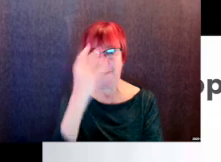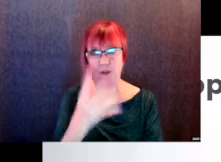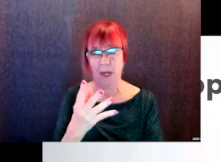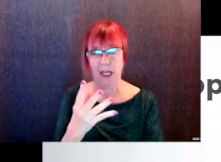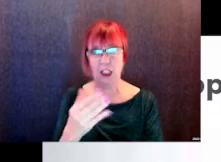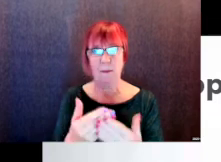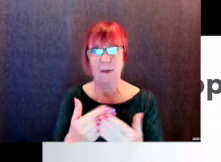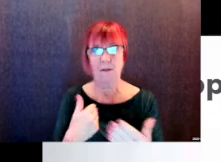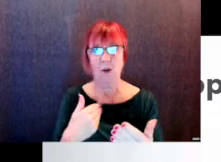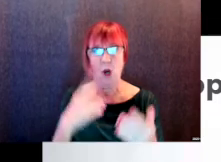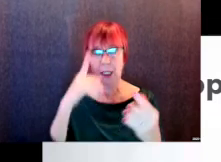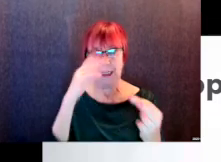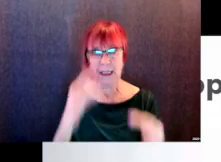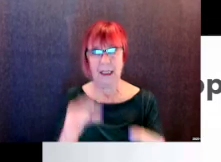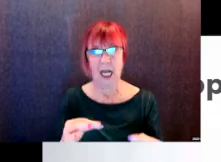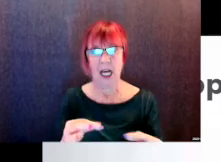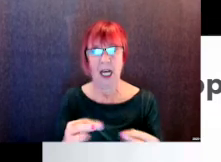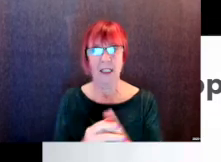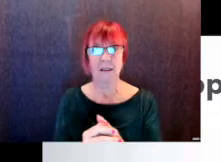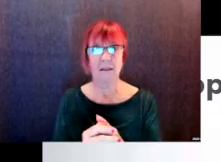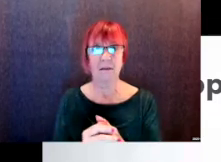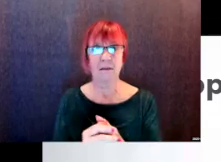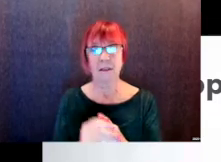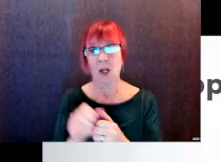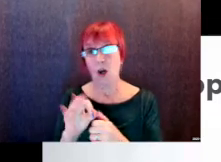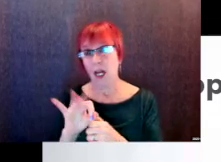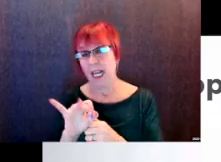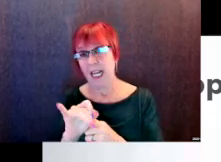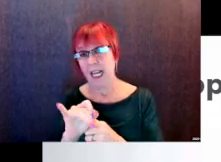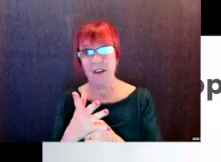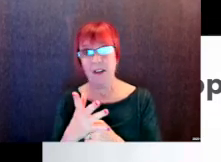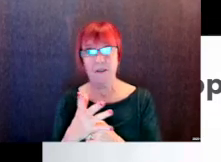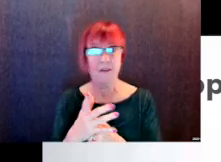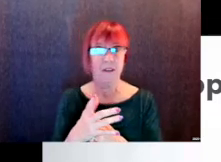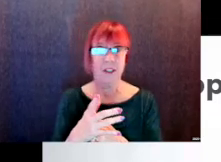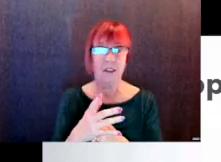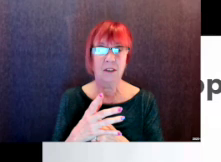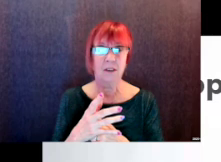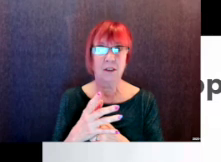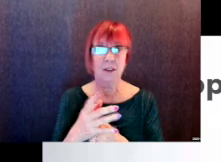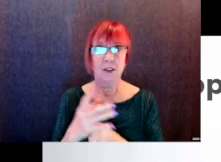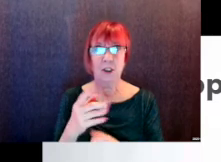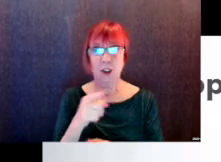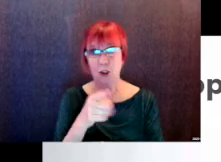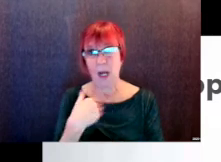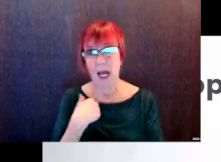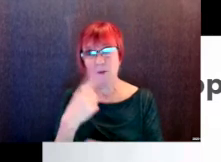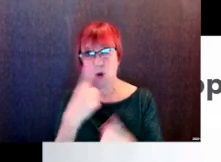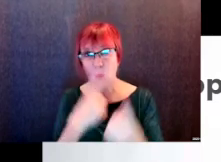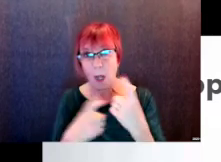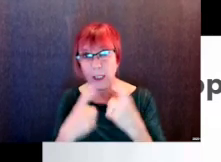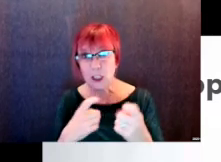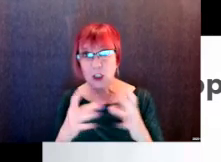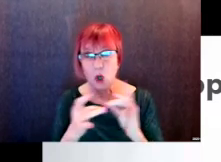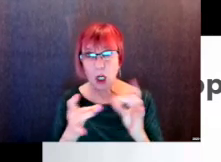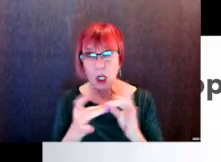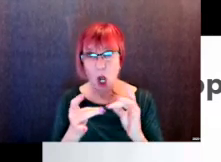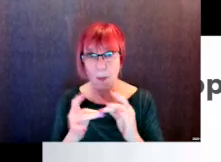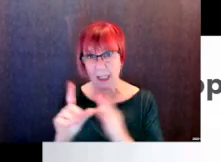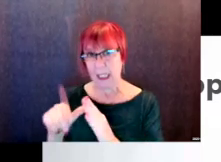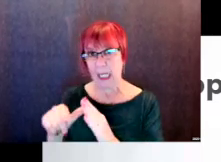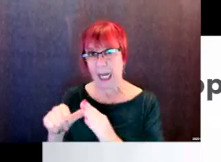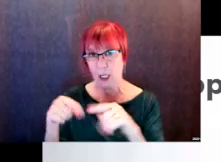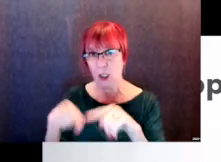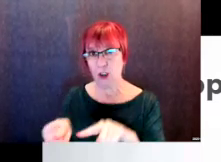have CARB staff and on these meetings as well. So it may not be always appropriate for them to